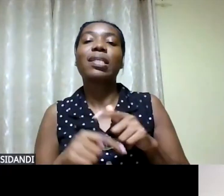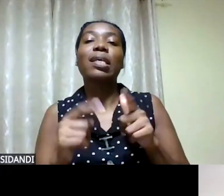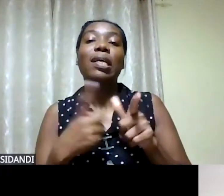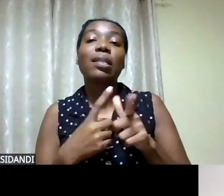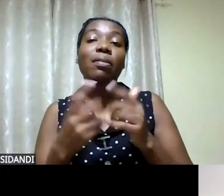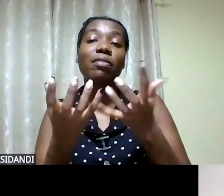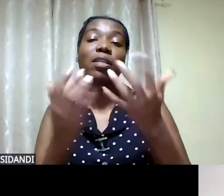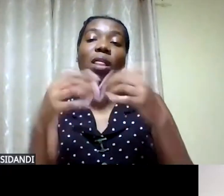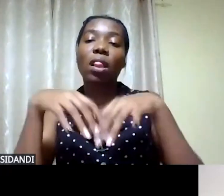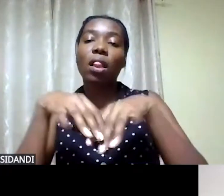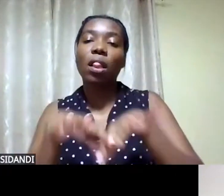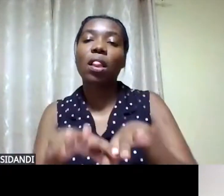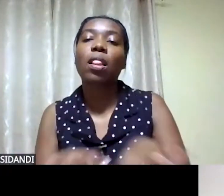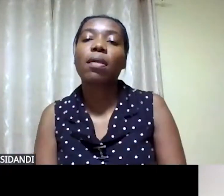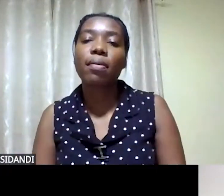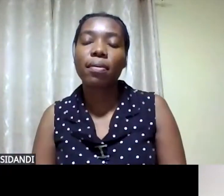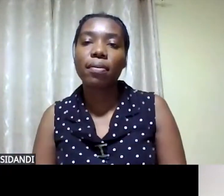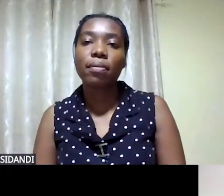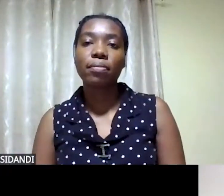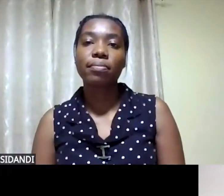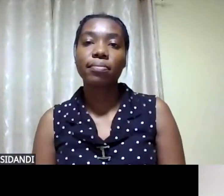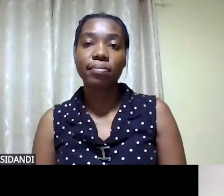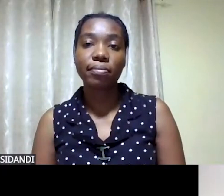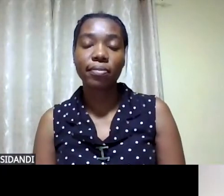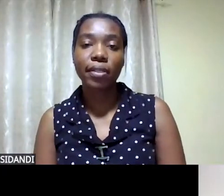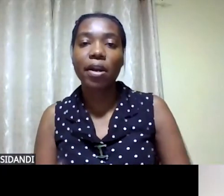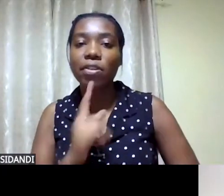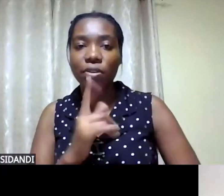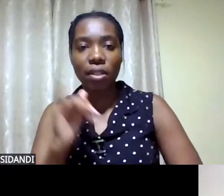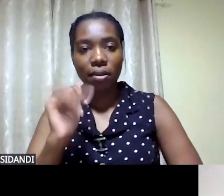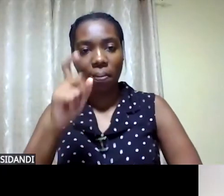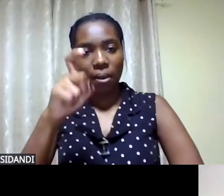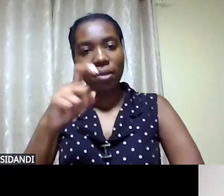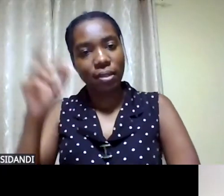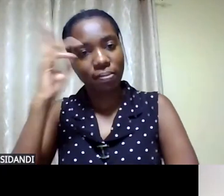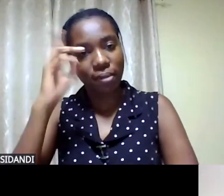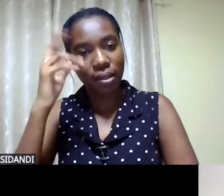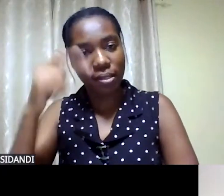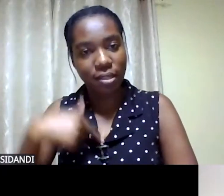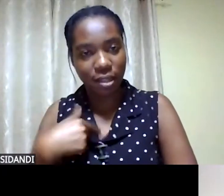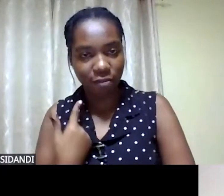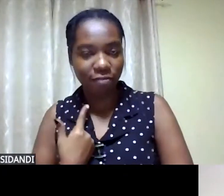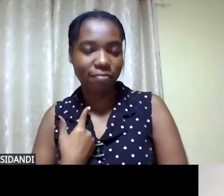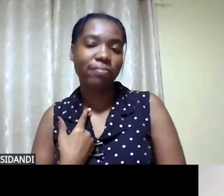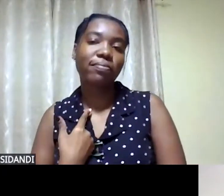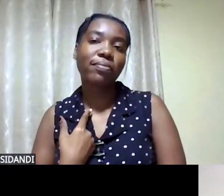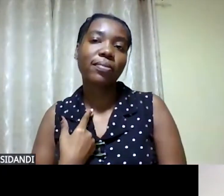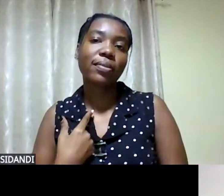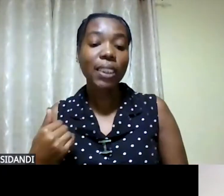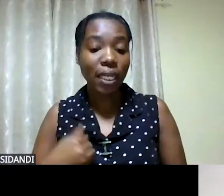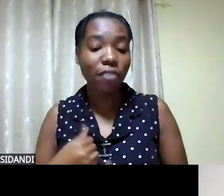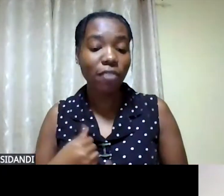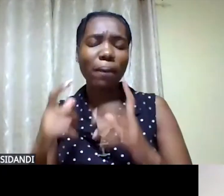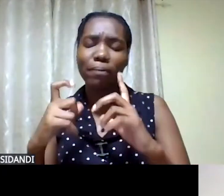business crumbles. So that you have to remind yourself as a founder that there's a bigger vision for this.